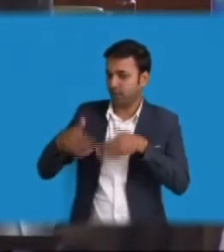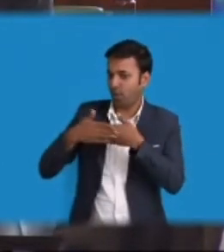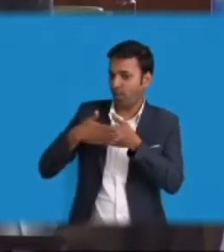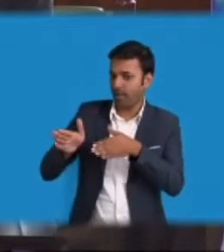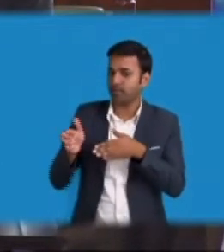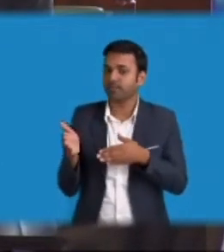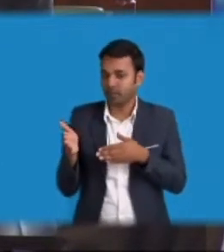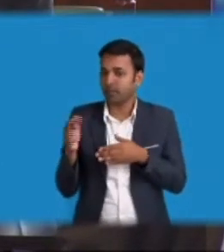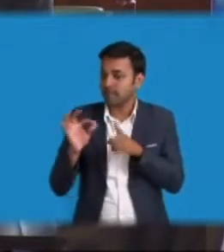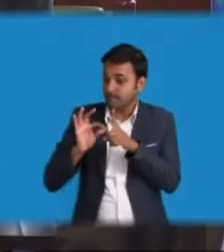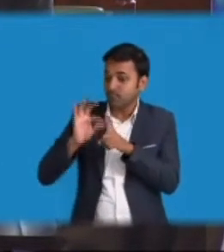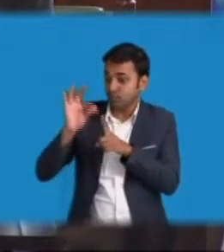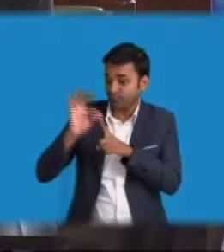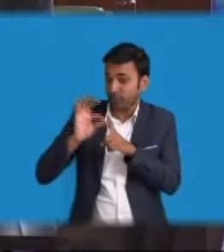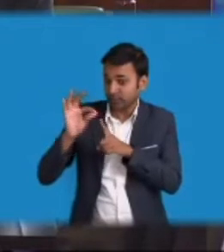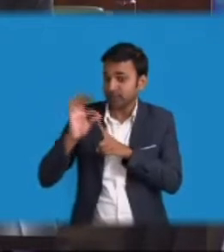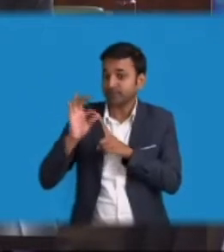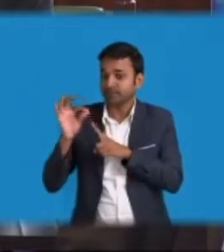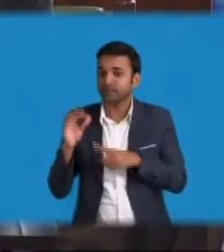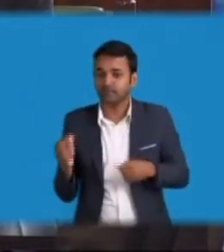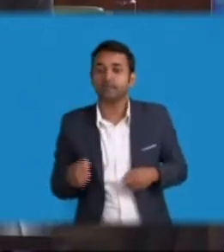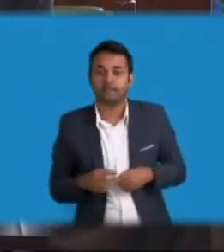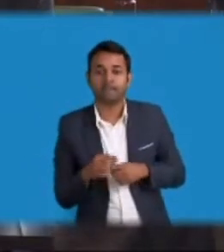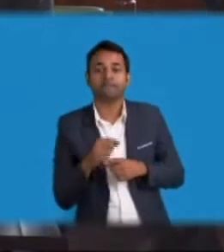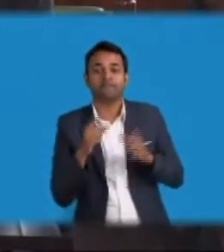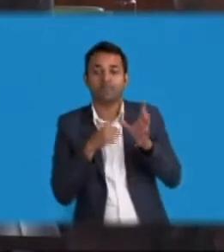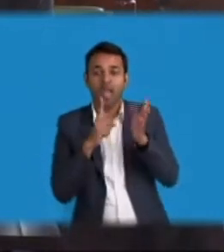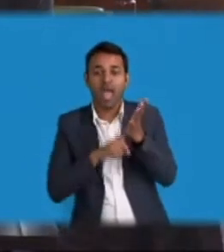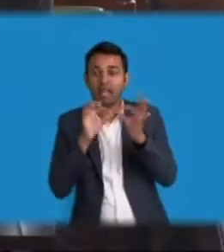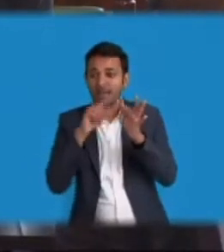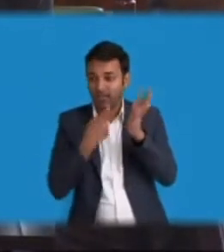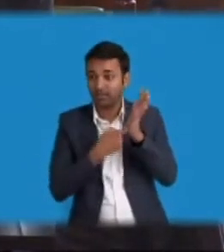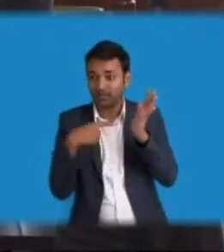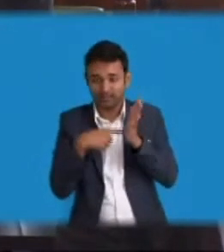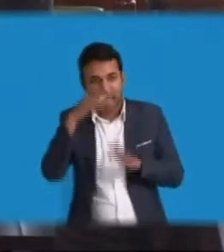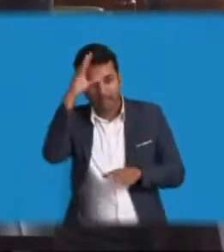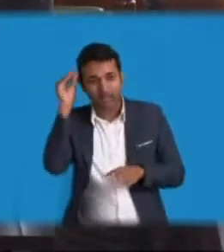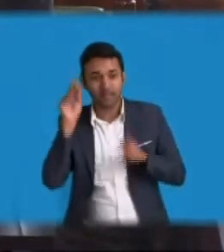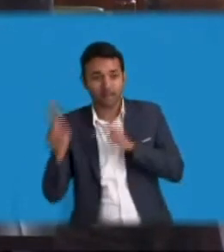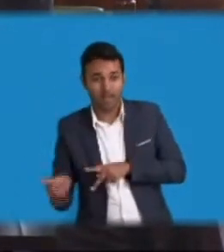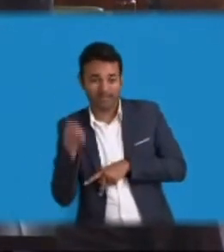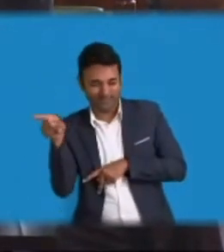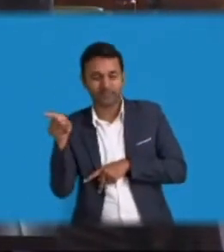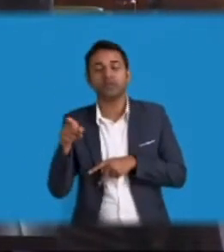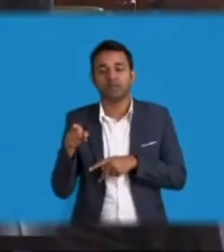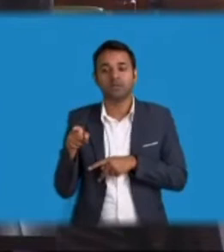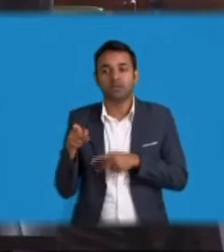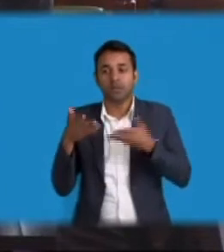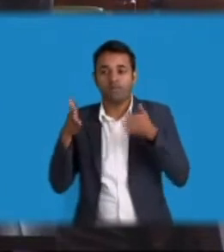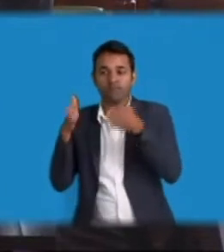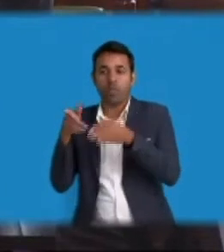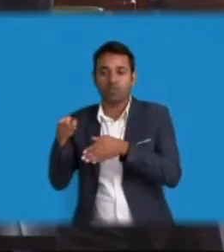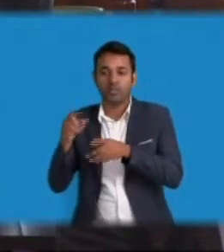pavilion and TAFE facilities at Albert Park has done wonders for this iconic amenity. The difference, as they